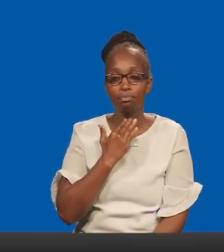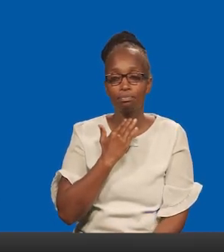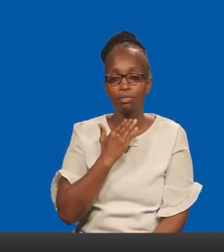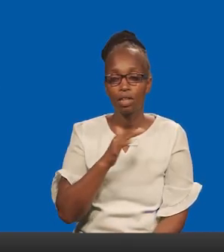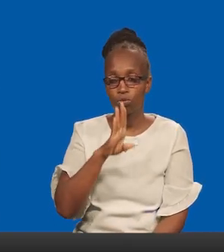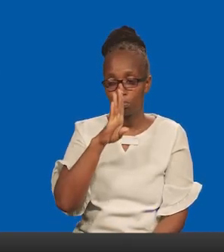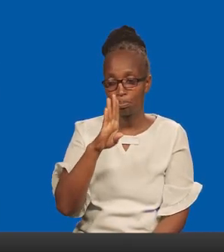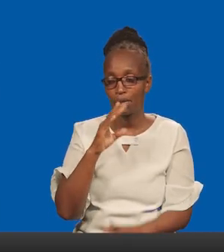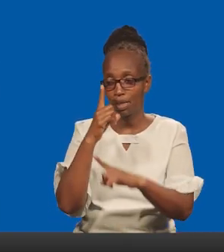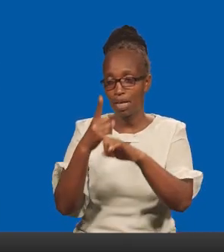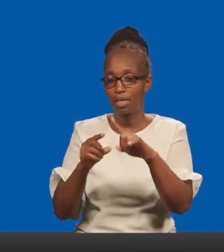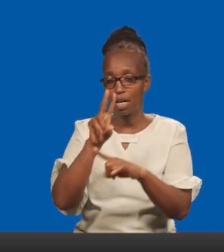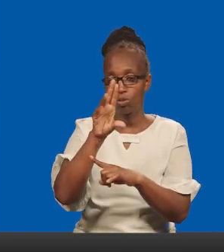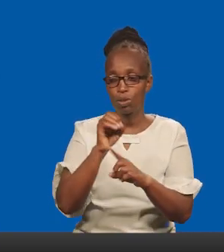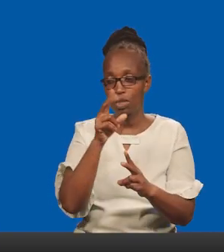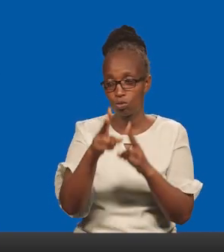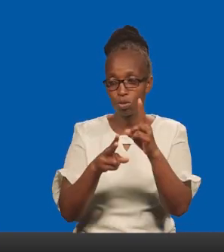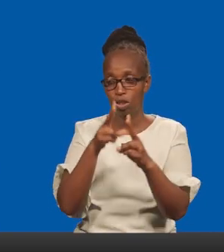in